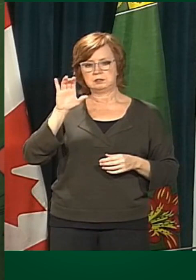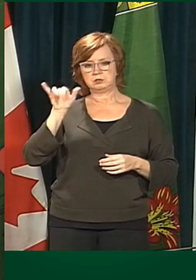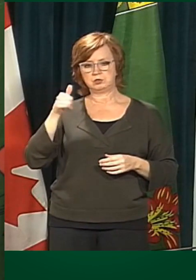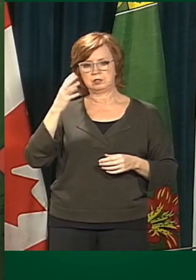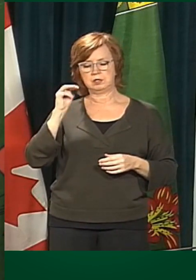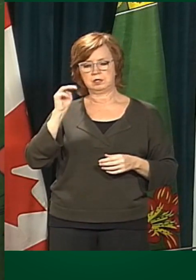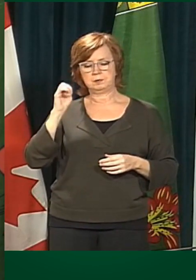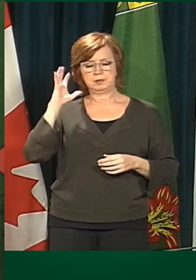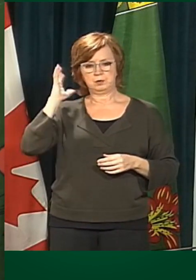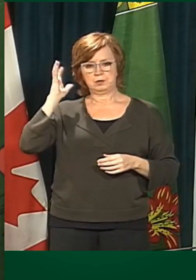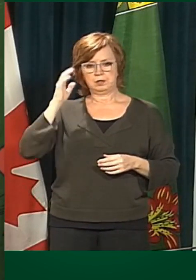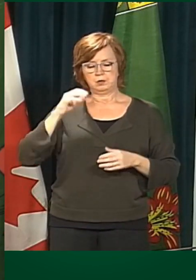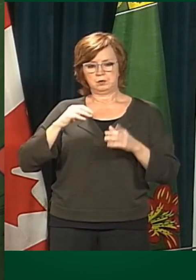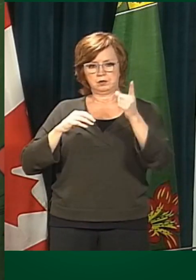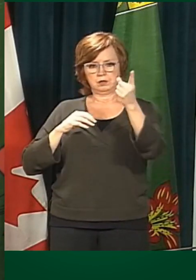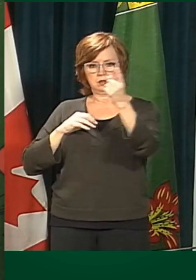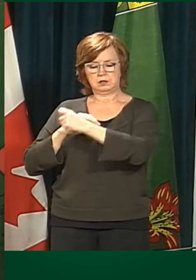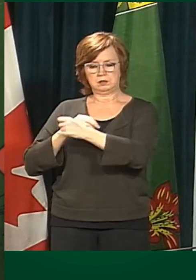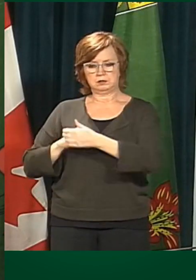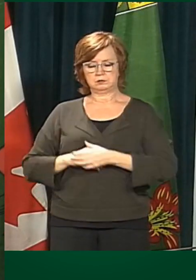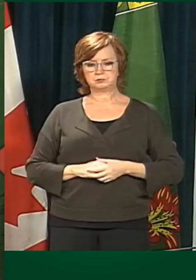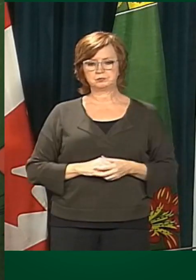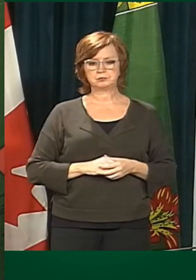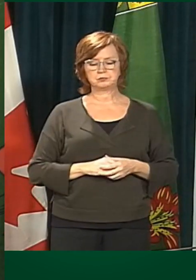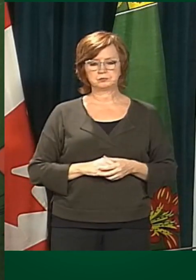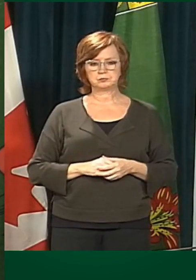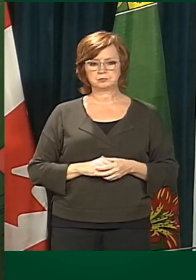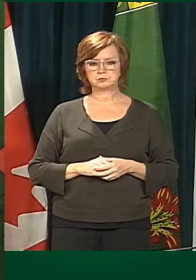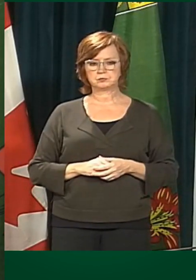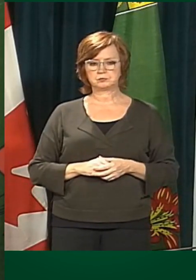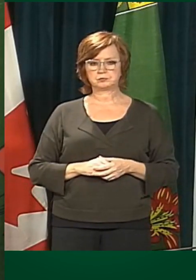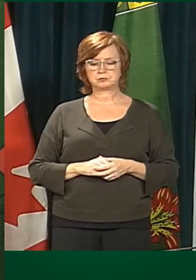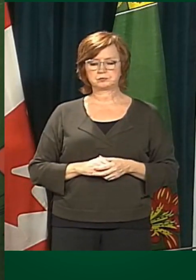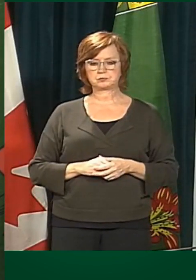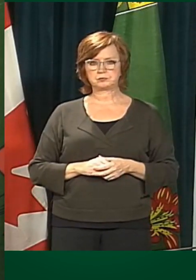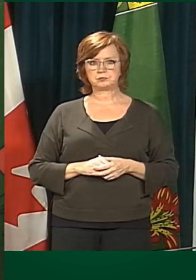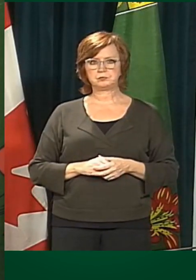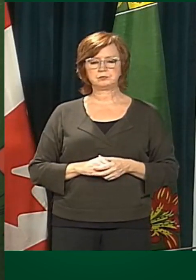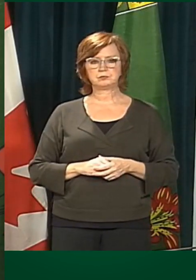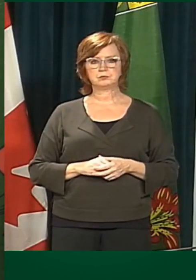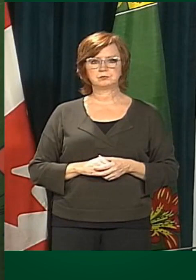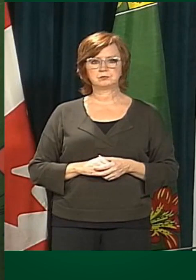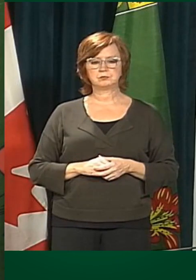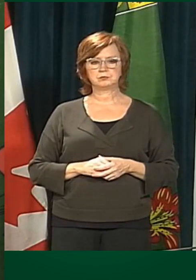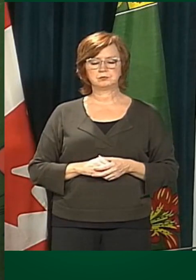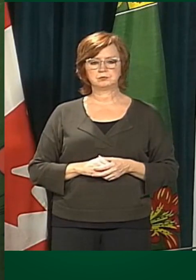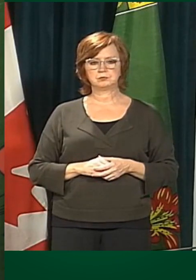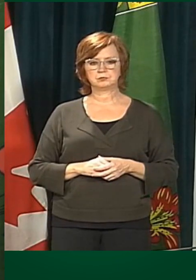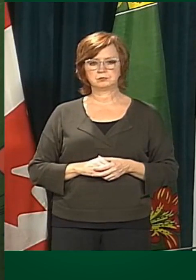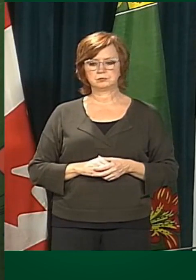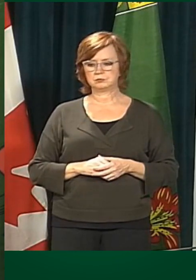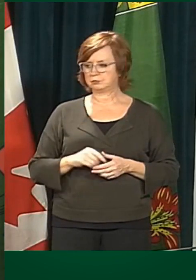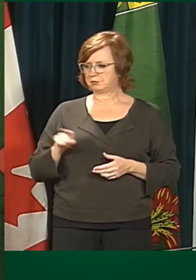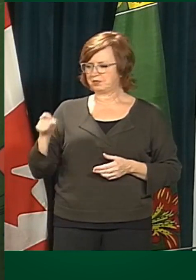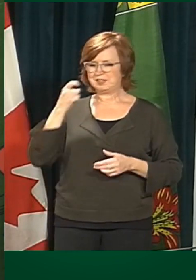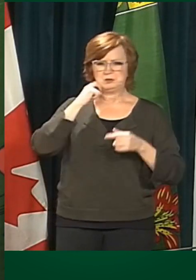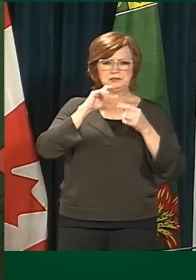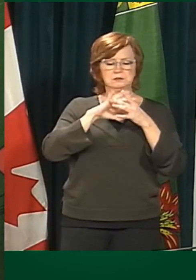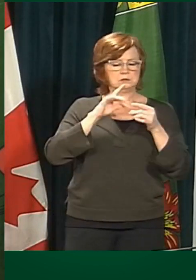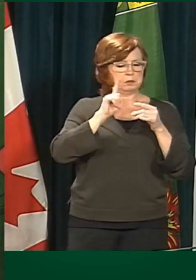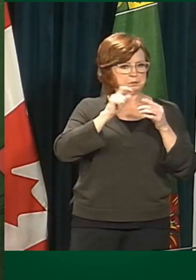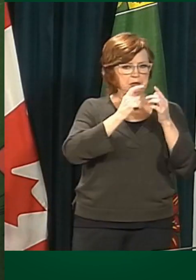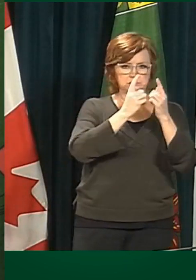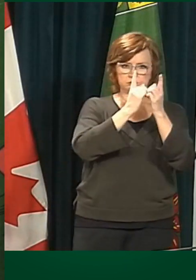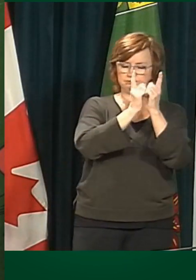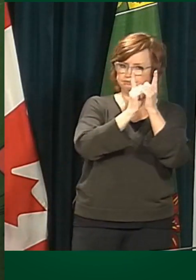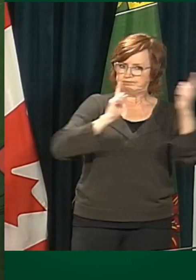Hi, I'm wondering, Dr. Shahab, you said that we're going to have to continue distancing until there's a vaccine or there's enough